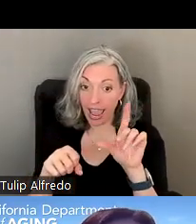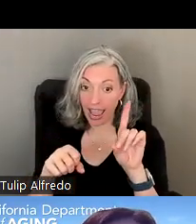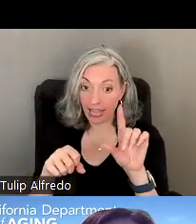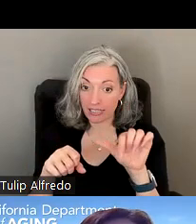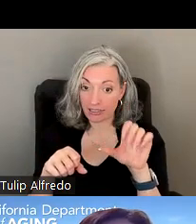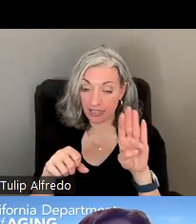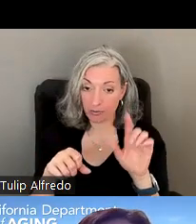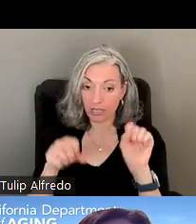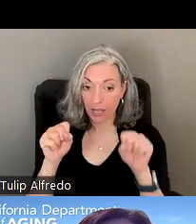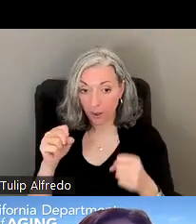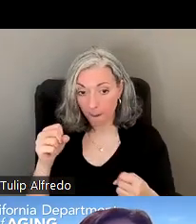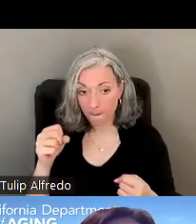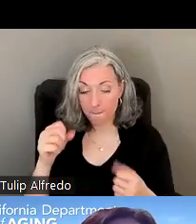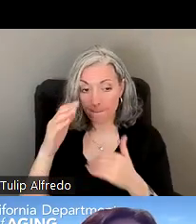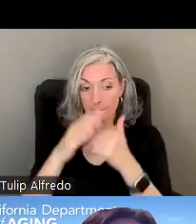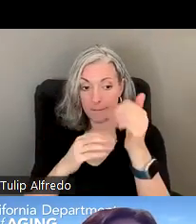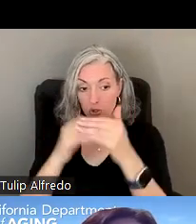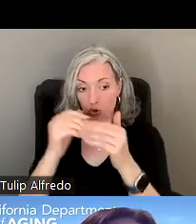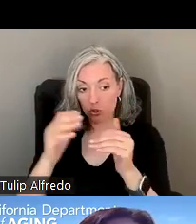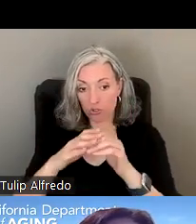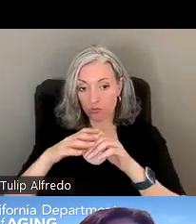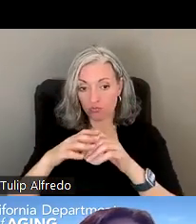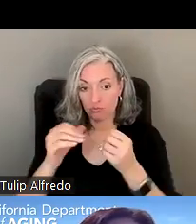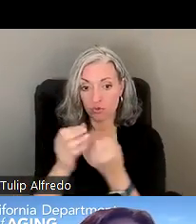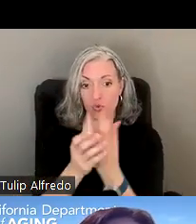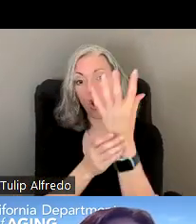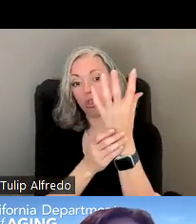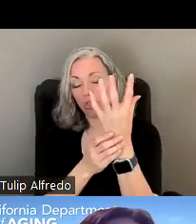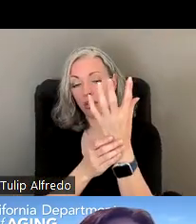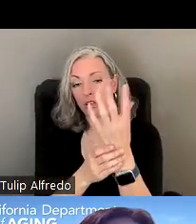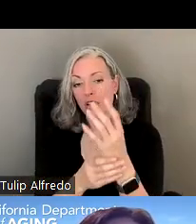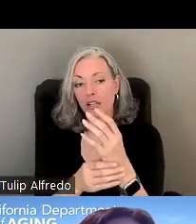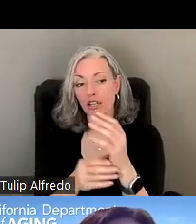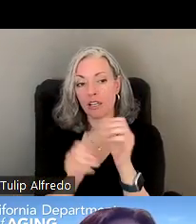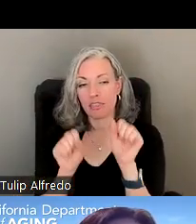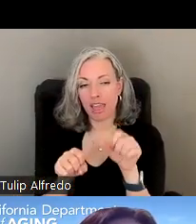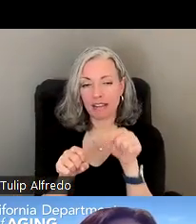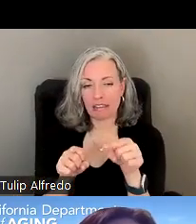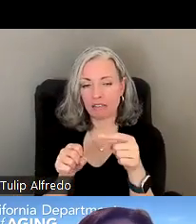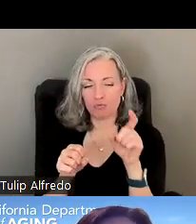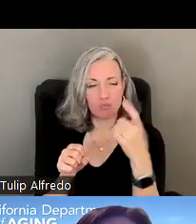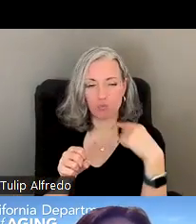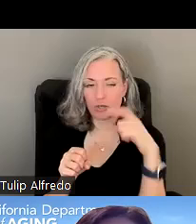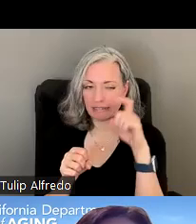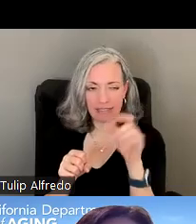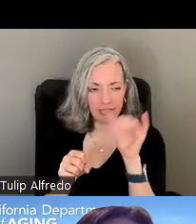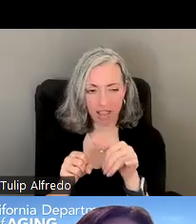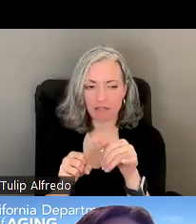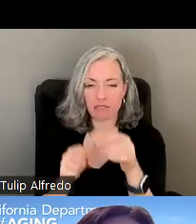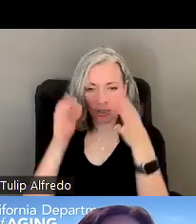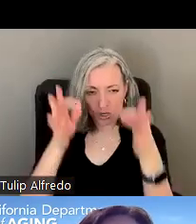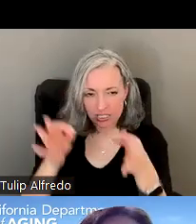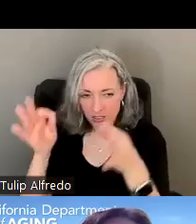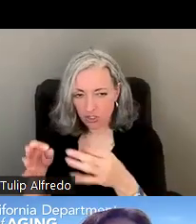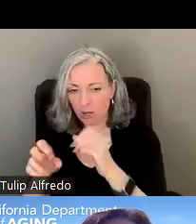capacity and promote that lived experience lens that is very much needed in our decision-making